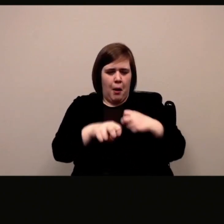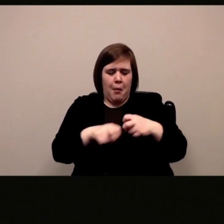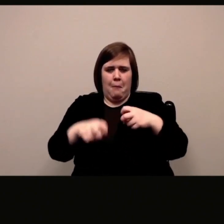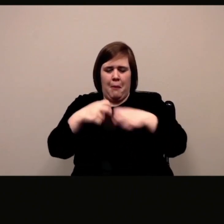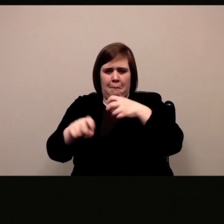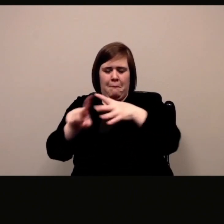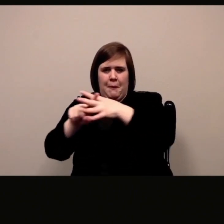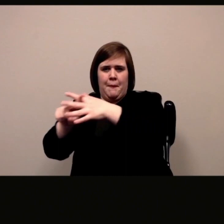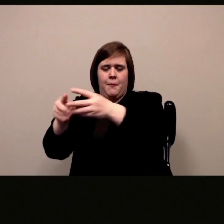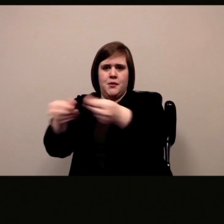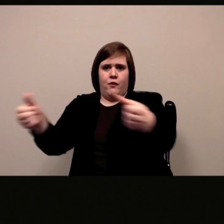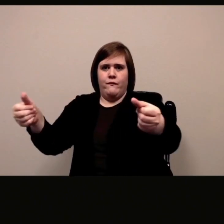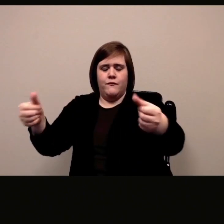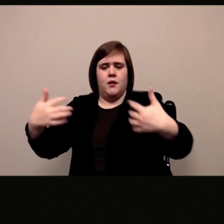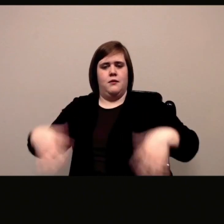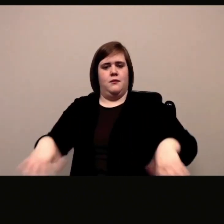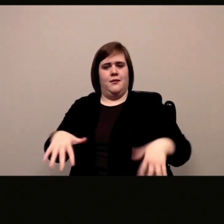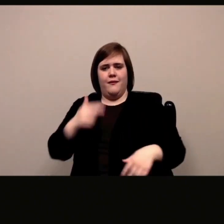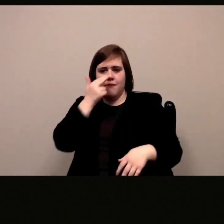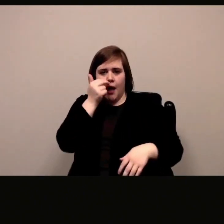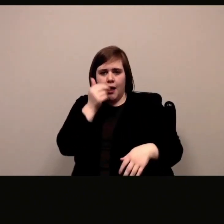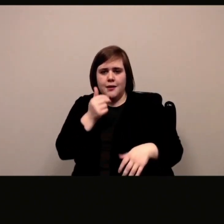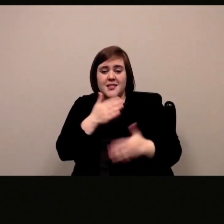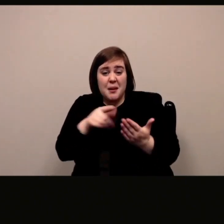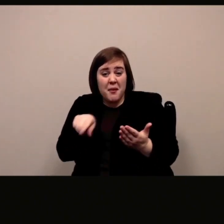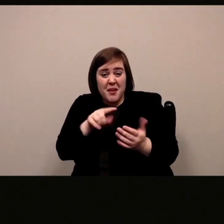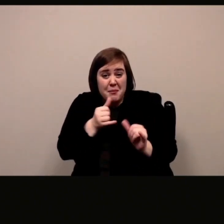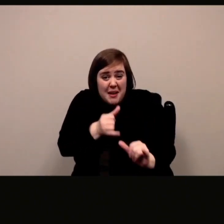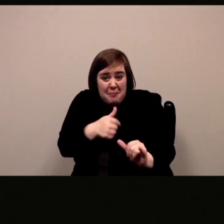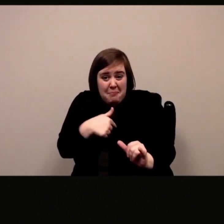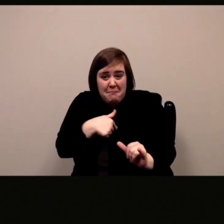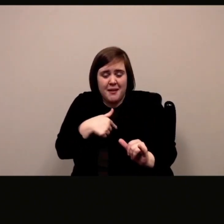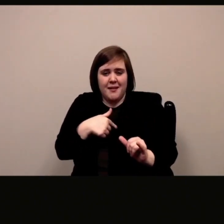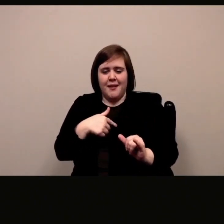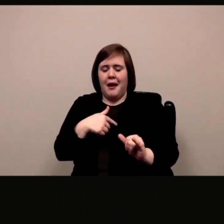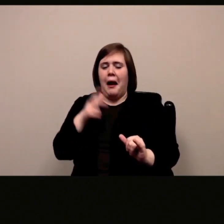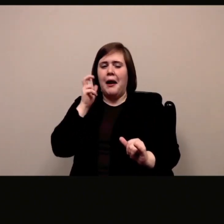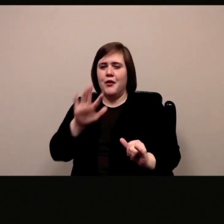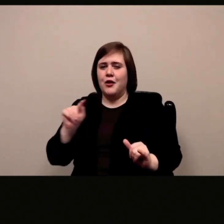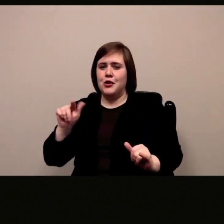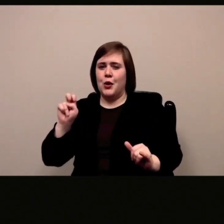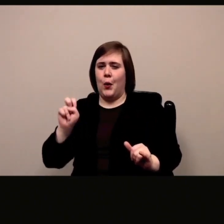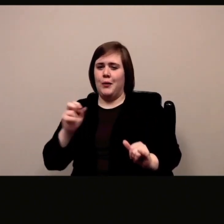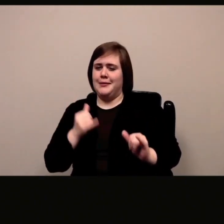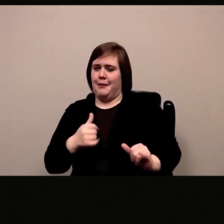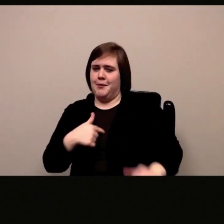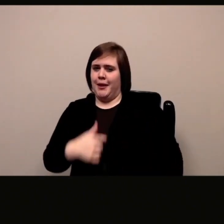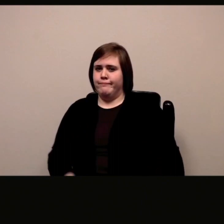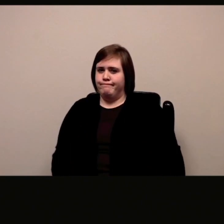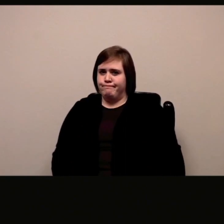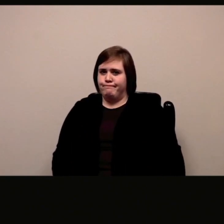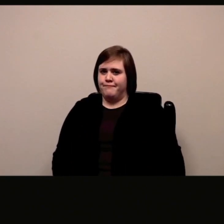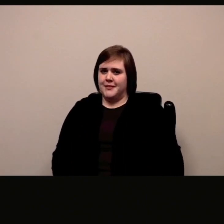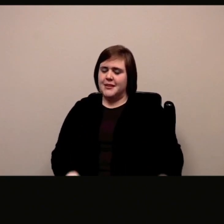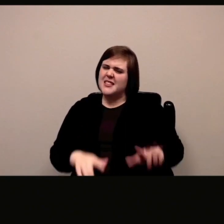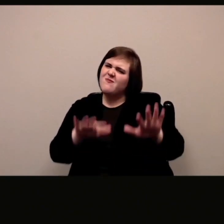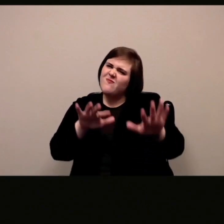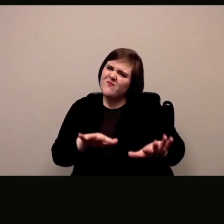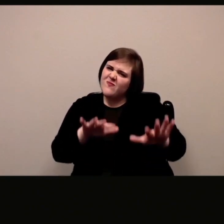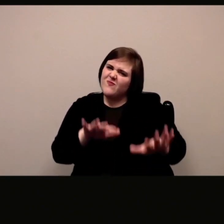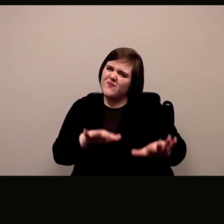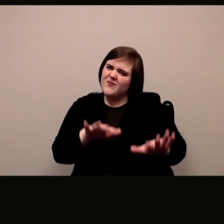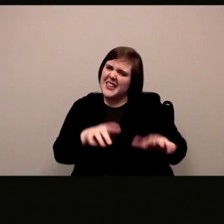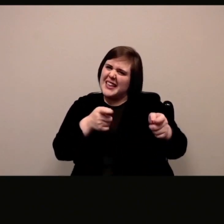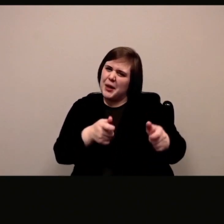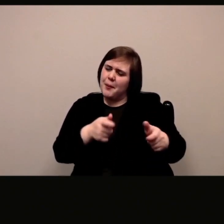what's funny is some of them do it in the way I do it. So a lot of times I hear their tone just like my tone. And I have to tell them to calm down a little bit. But Miss Neely,